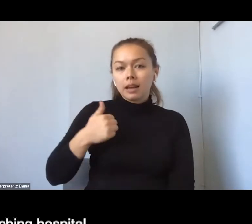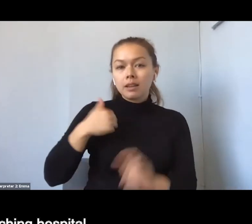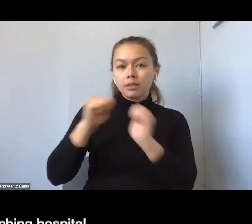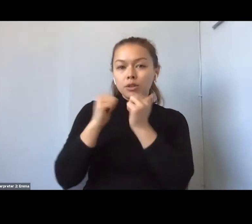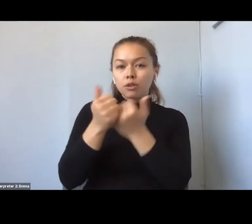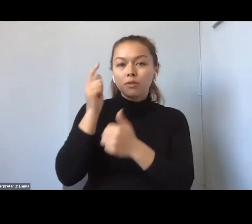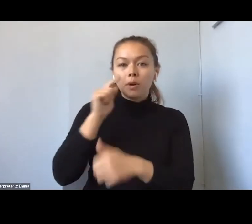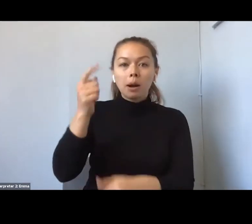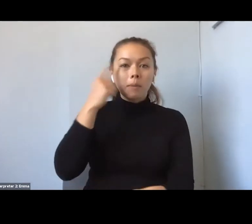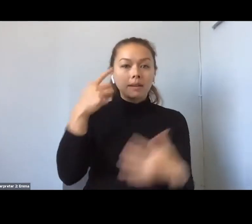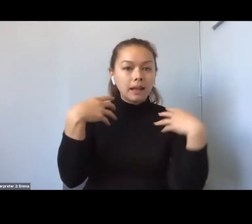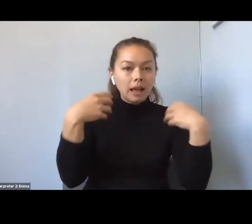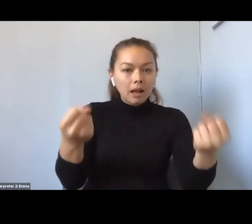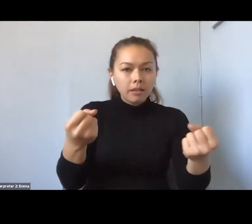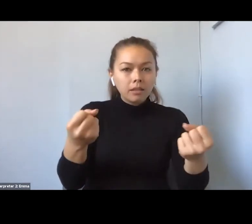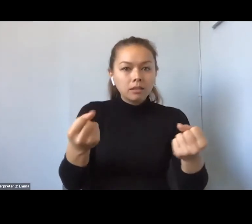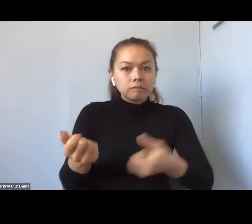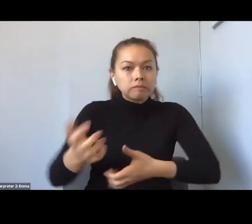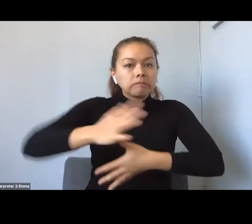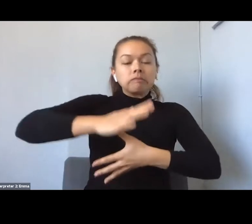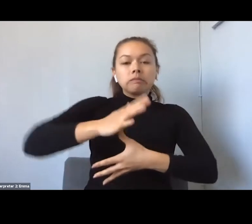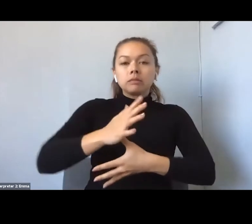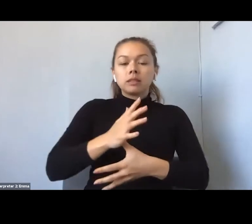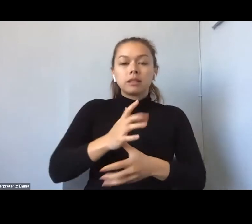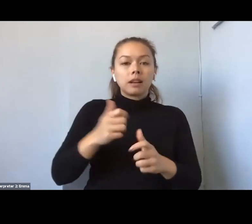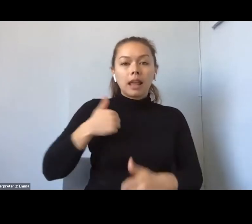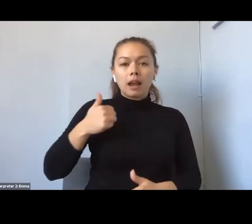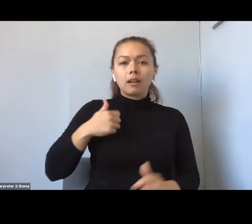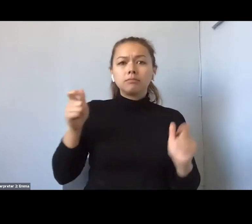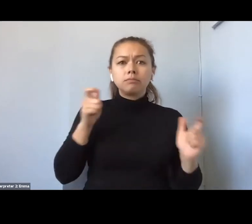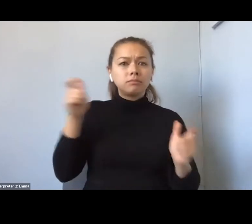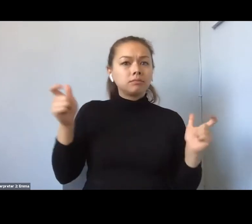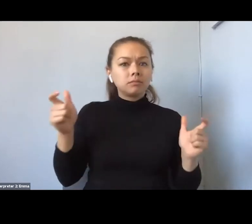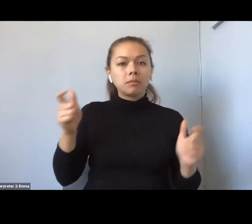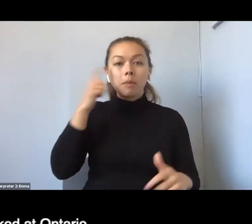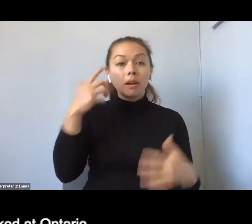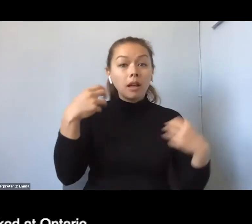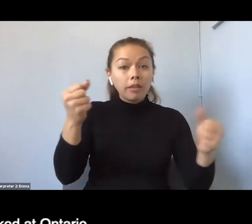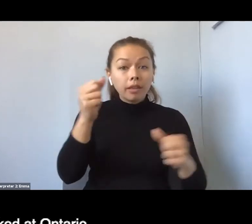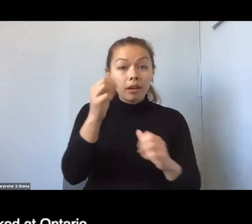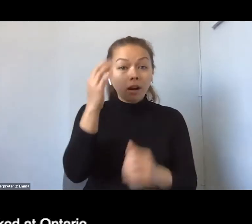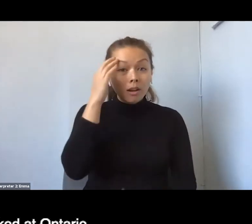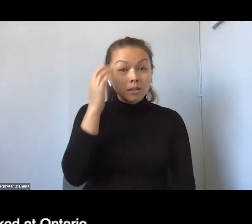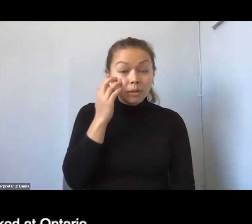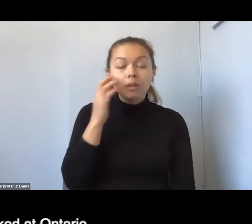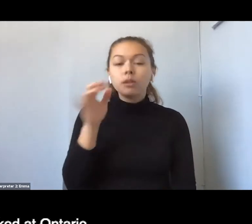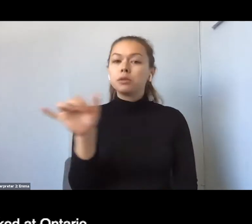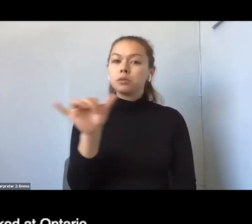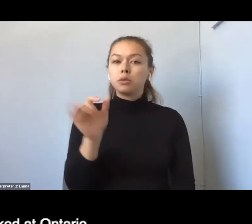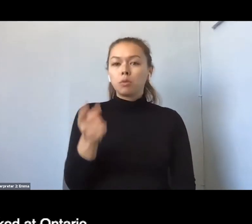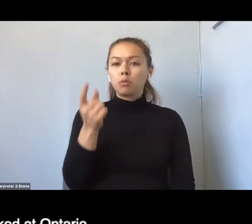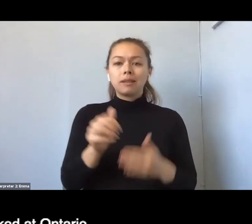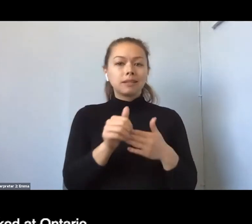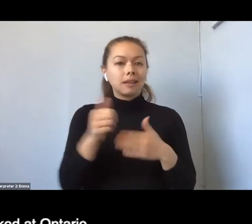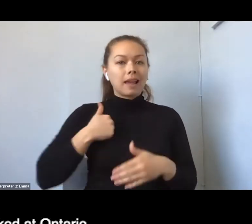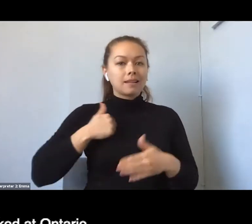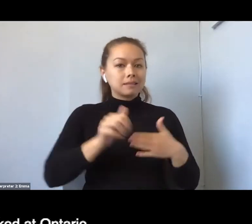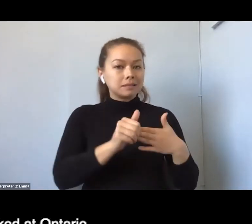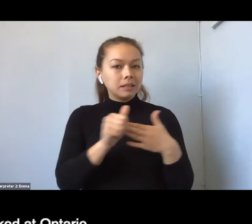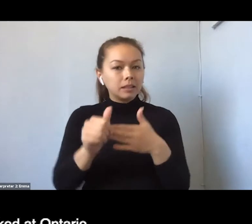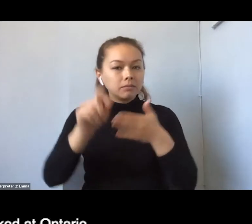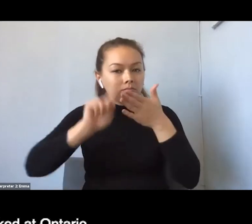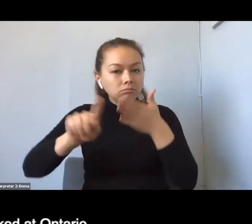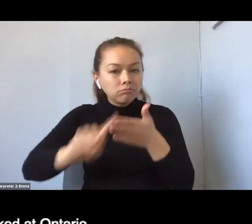and one of the world's leading research centers. She has also worked at Ontario